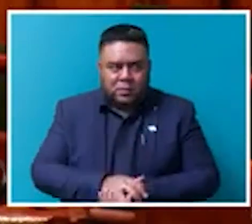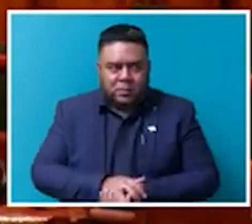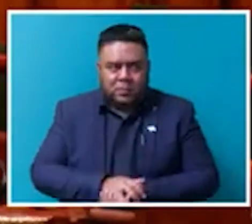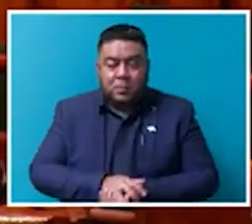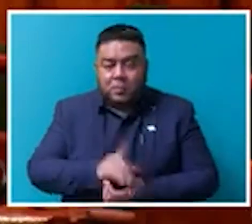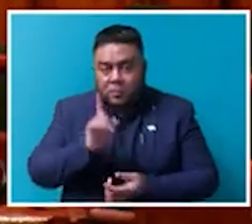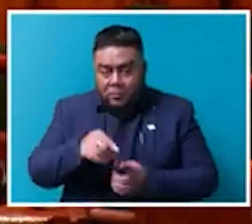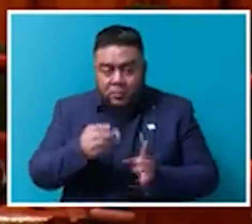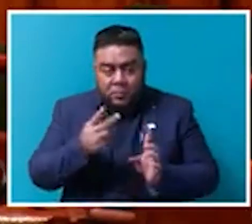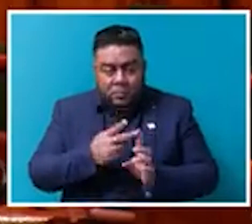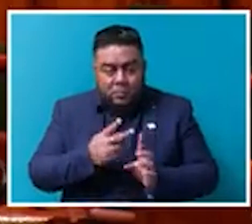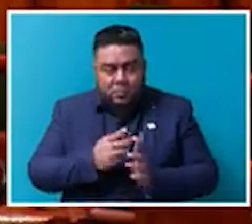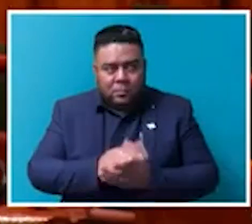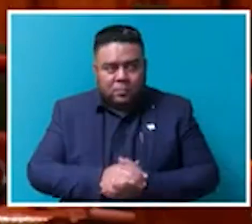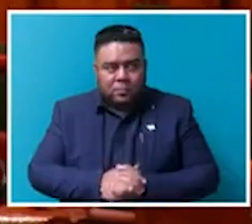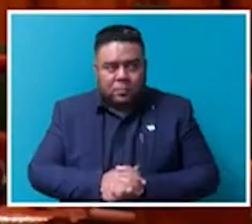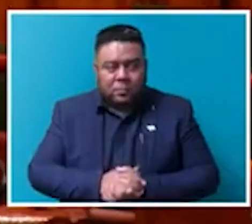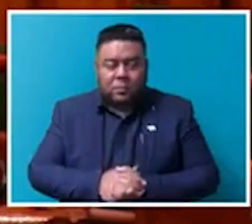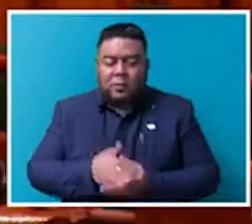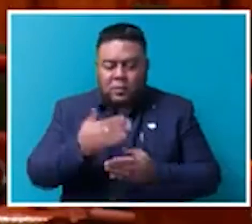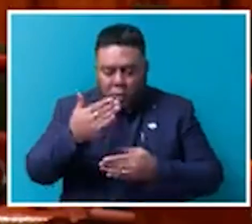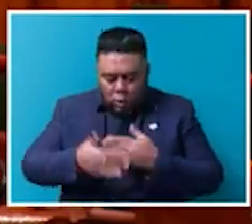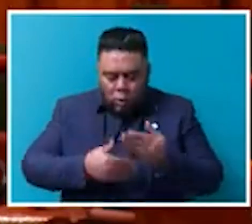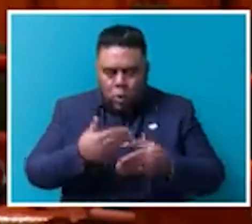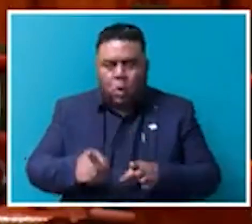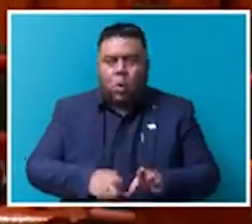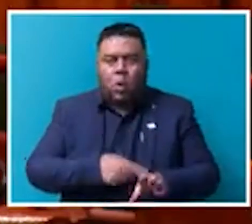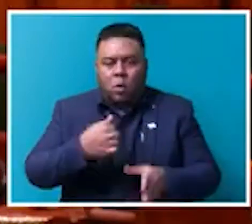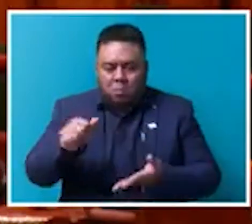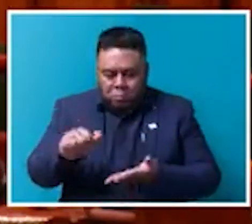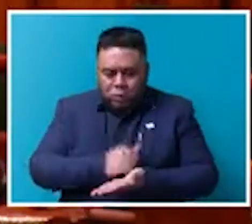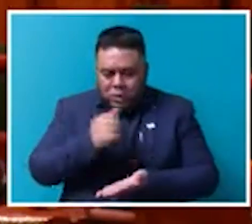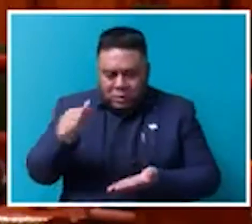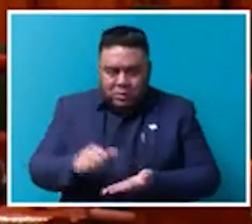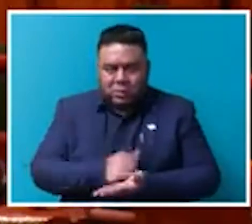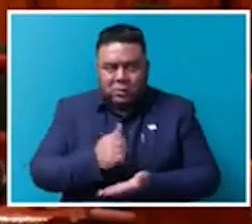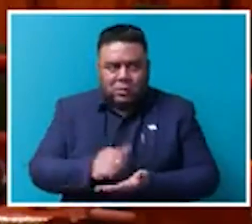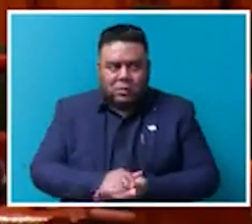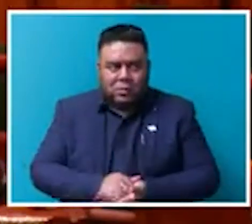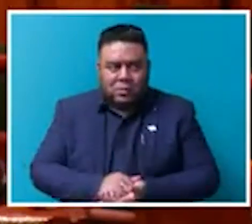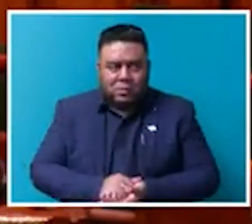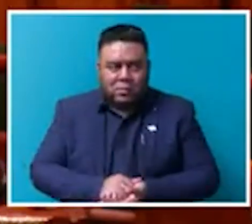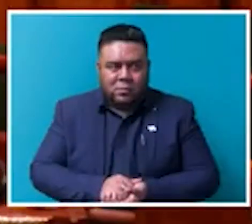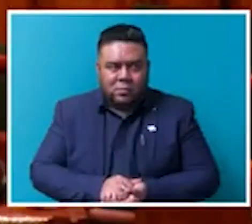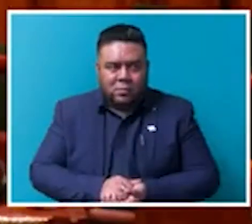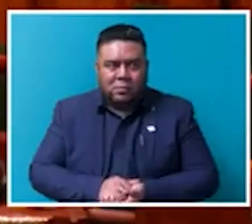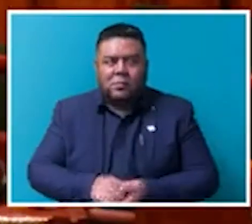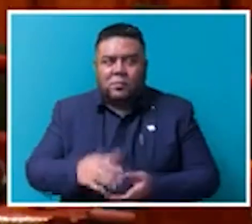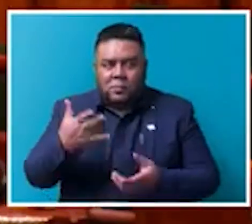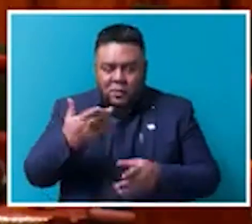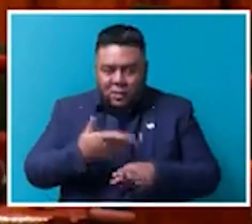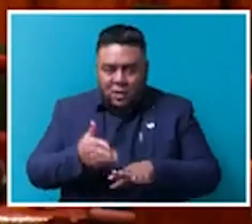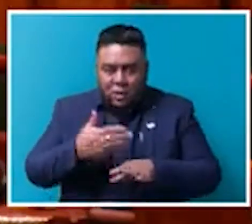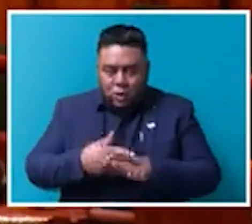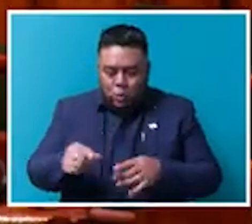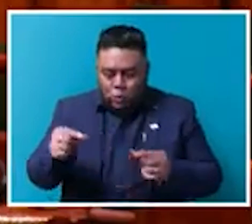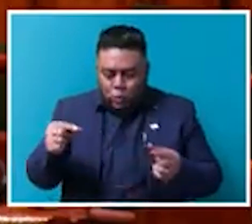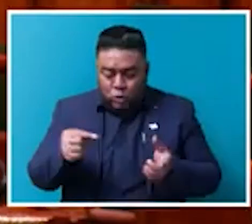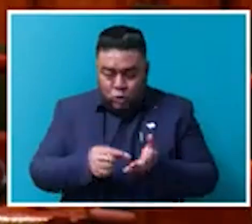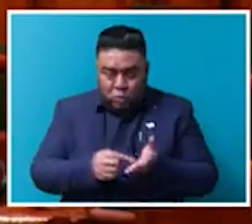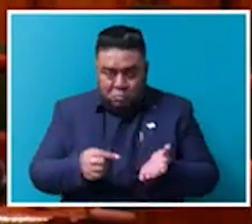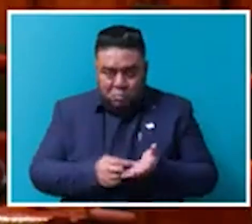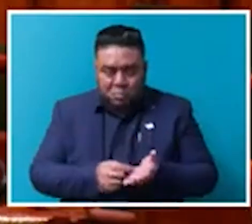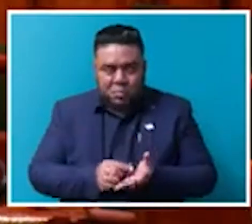reasons it took a little bit longer to print was because we had to produce the new chip that is